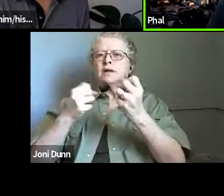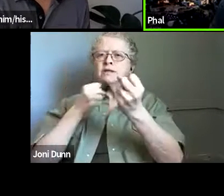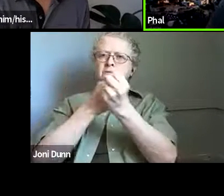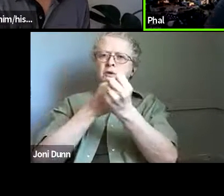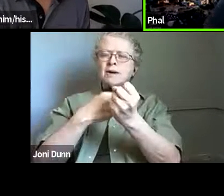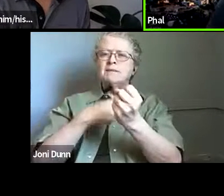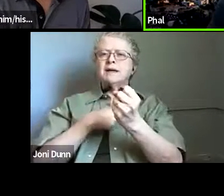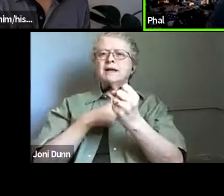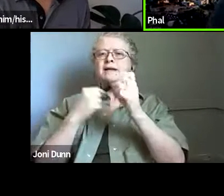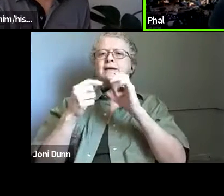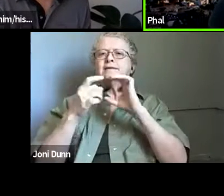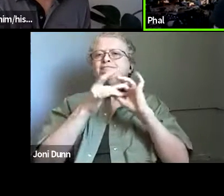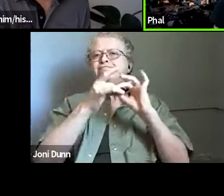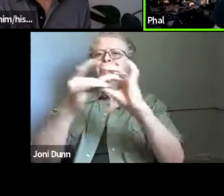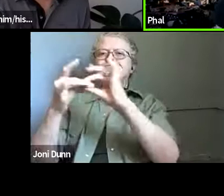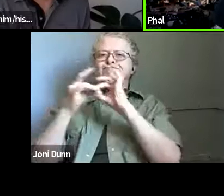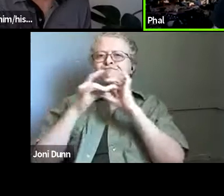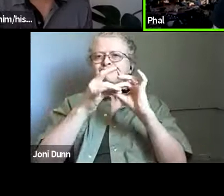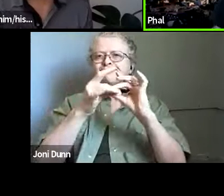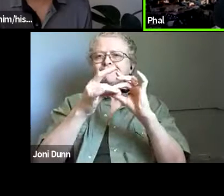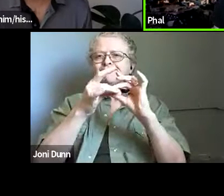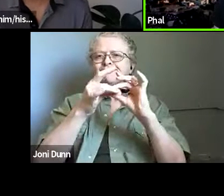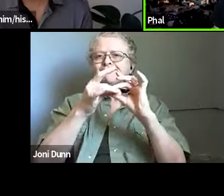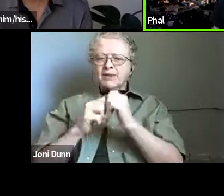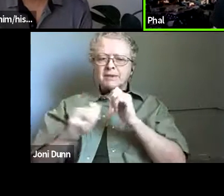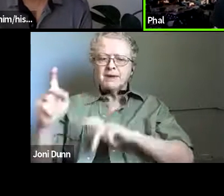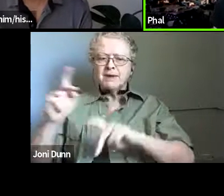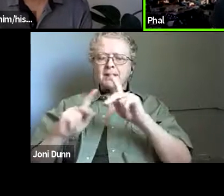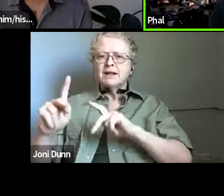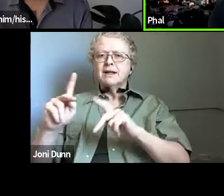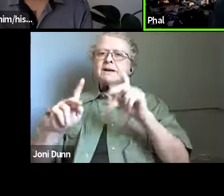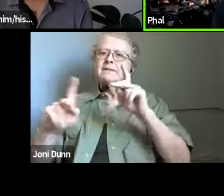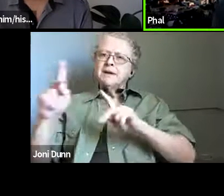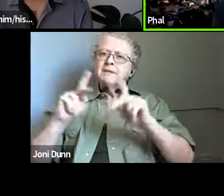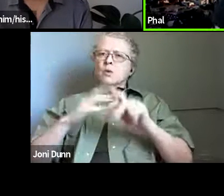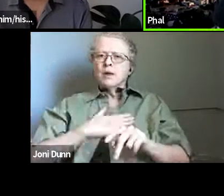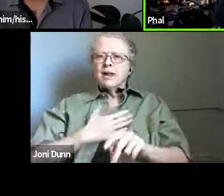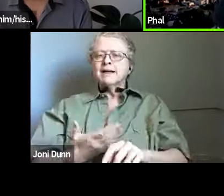interpersonal relationships that I have with folks. It was with folks that were willing to reach out and say, hey,